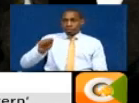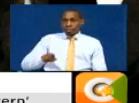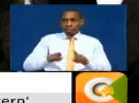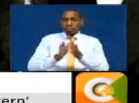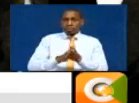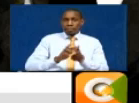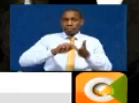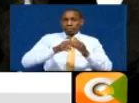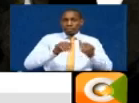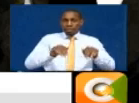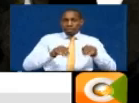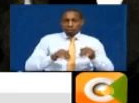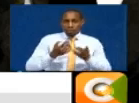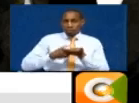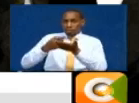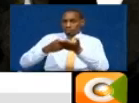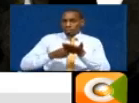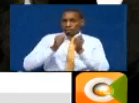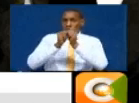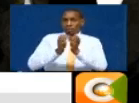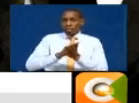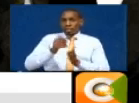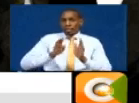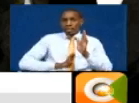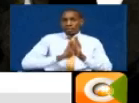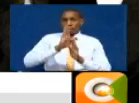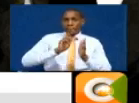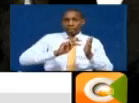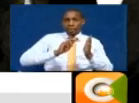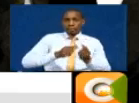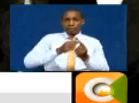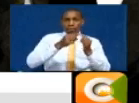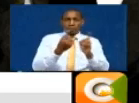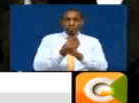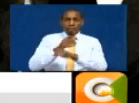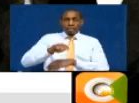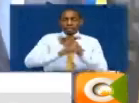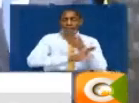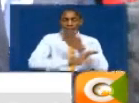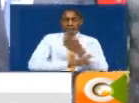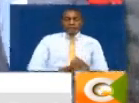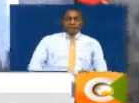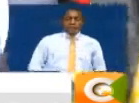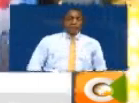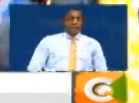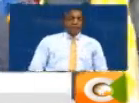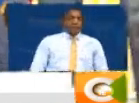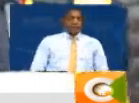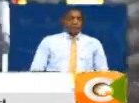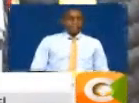however, subject to consideration alongside other development priorities in other parts of the country.